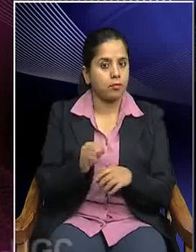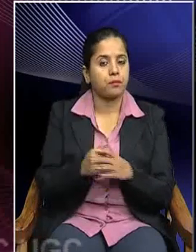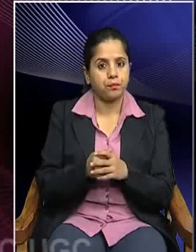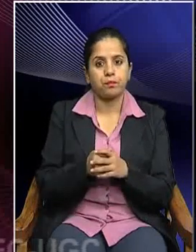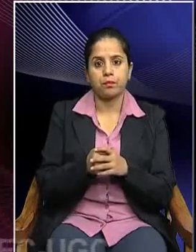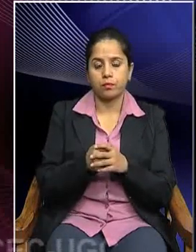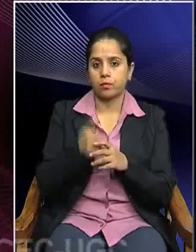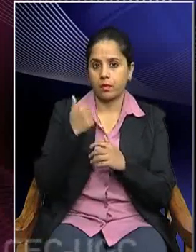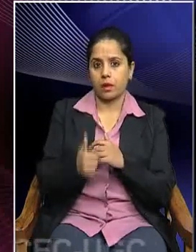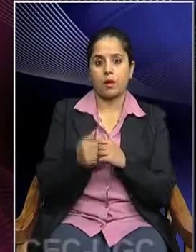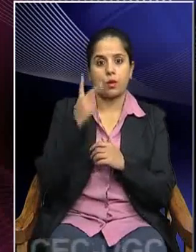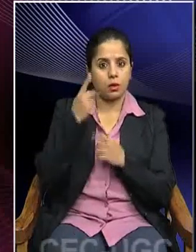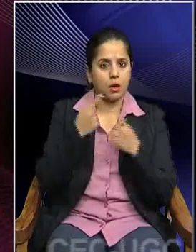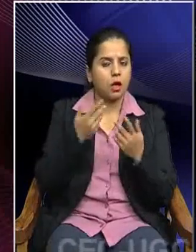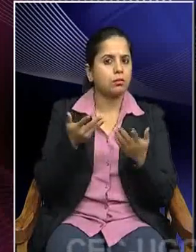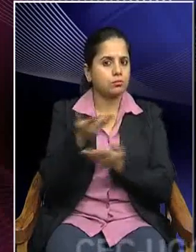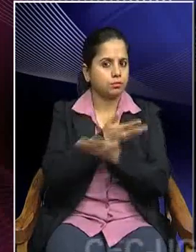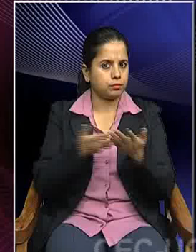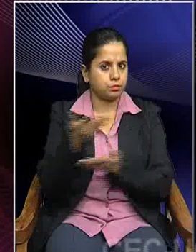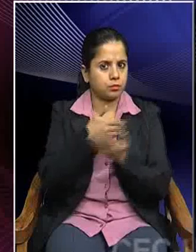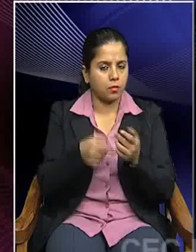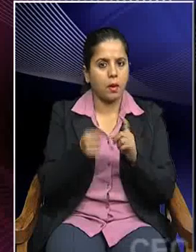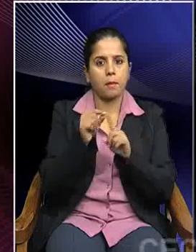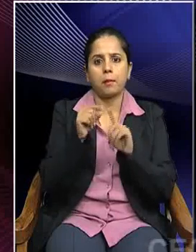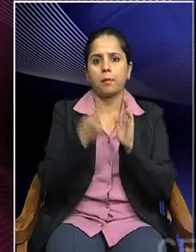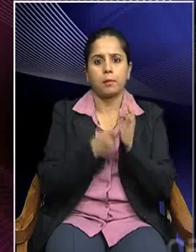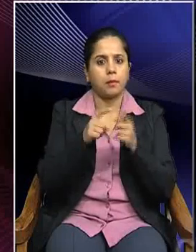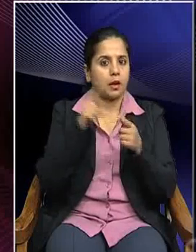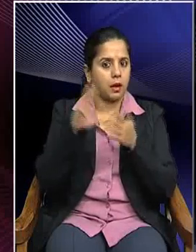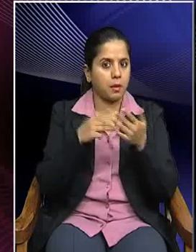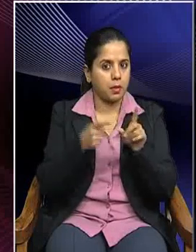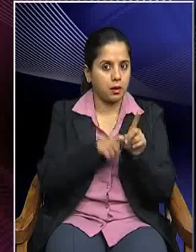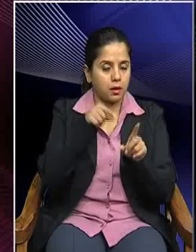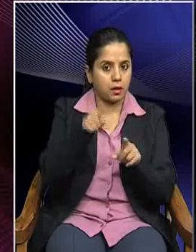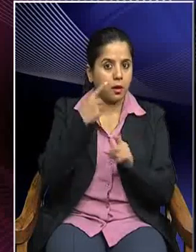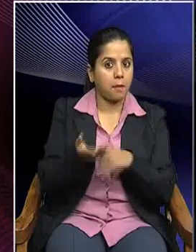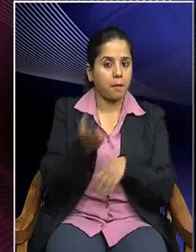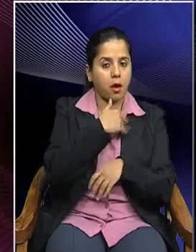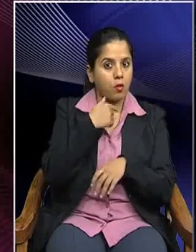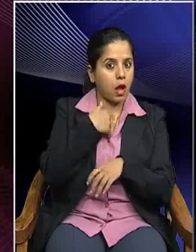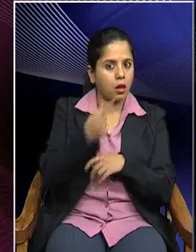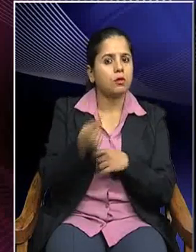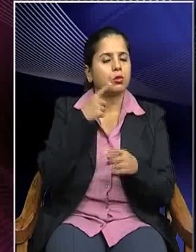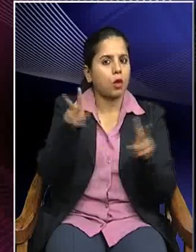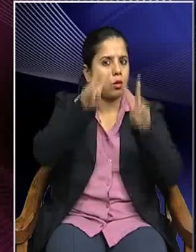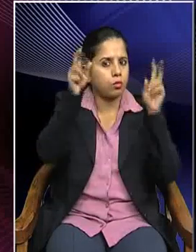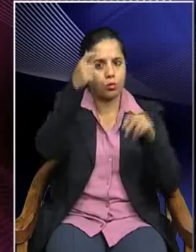So, having discussed these preliminaries, let's come to the issue of